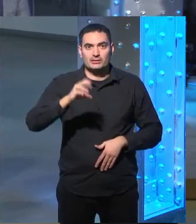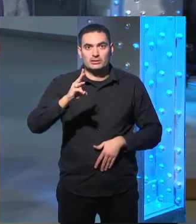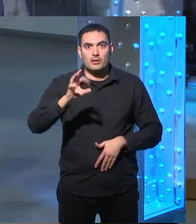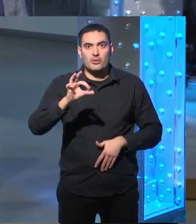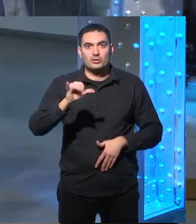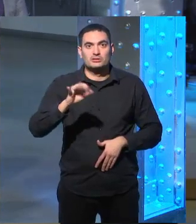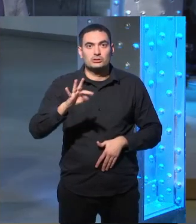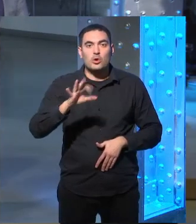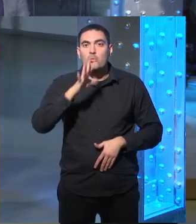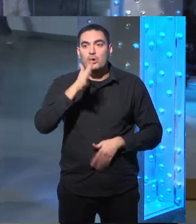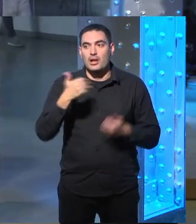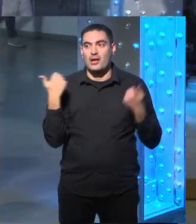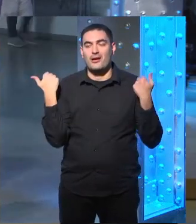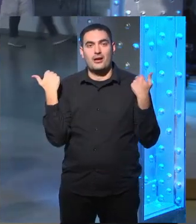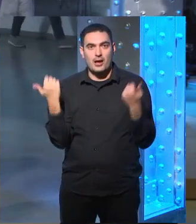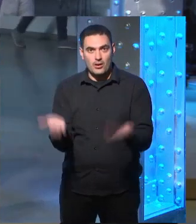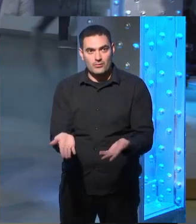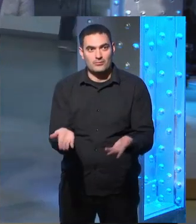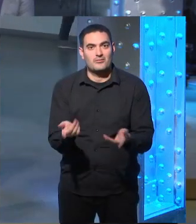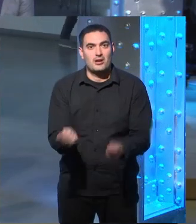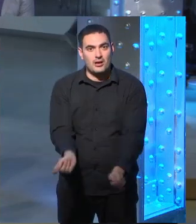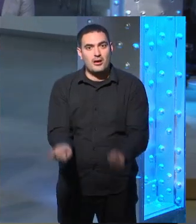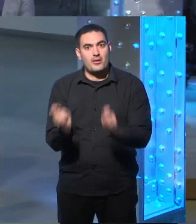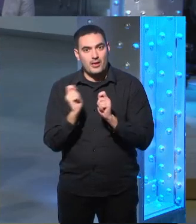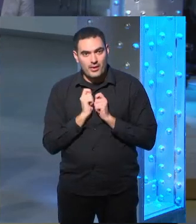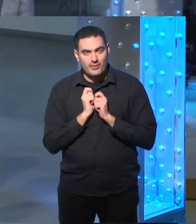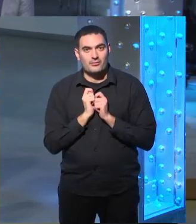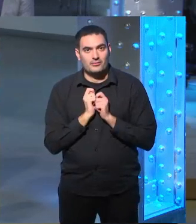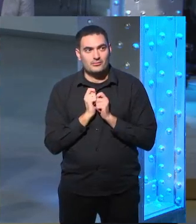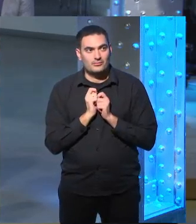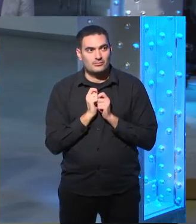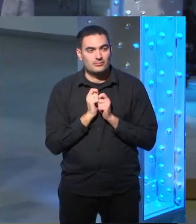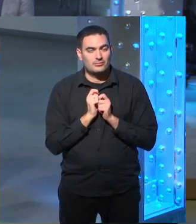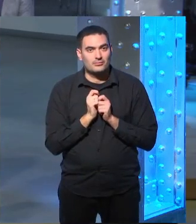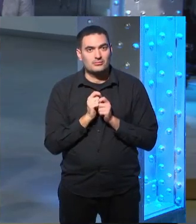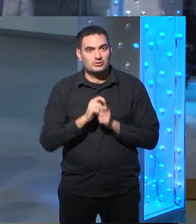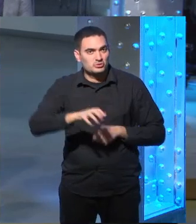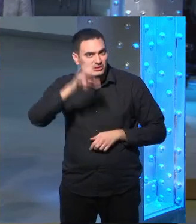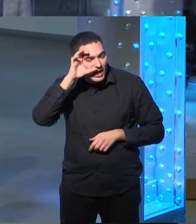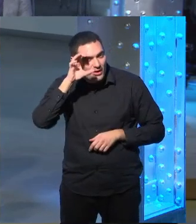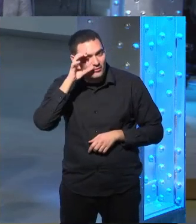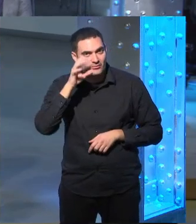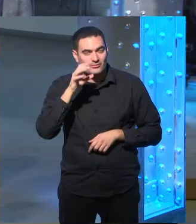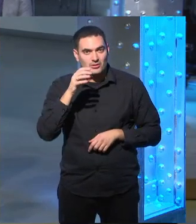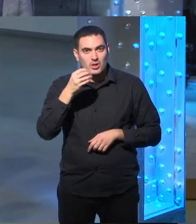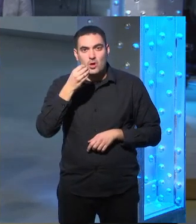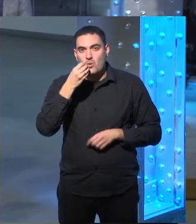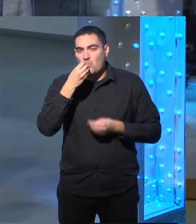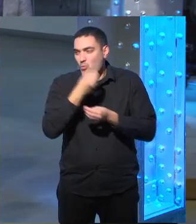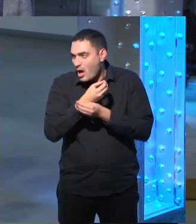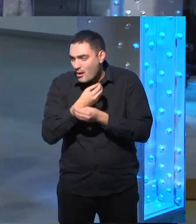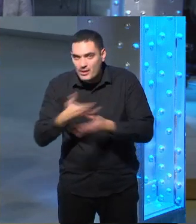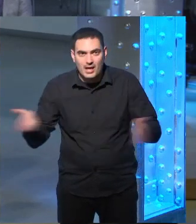like to thank Ángel Expósito for this present that he has given us with the